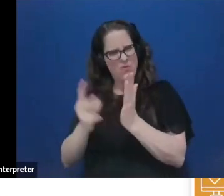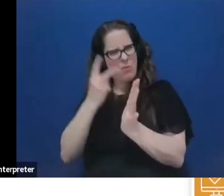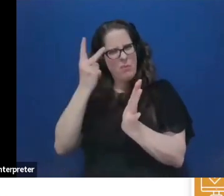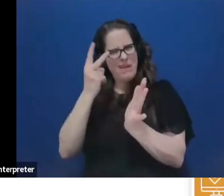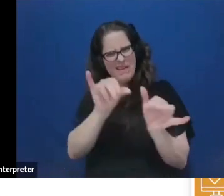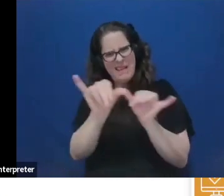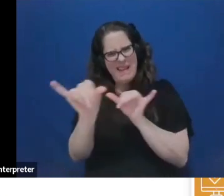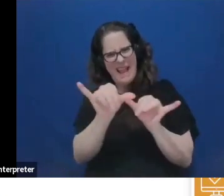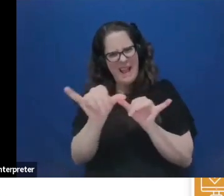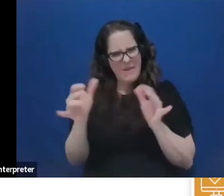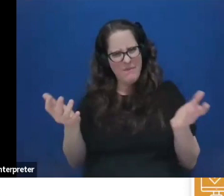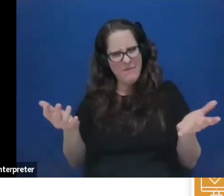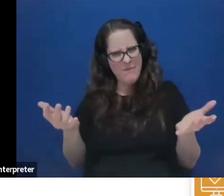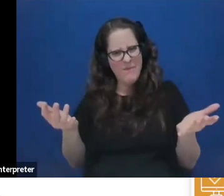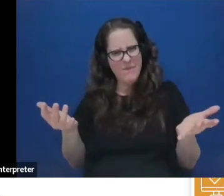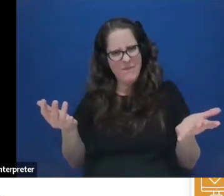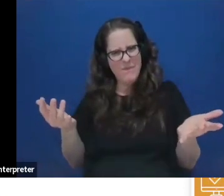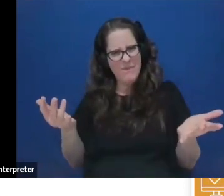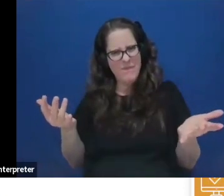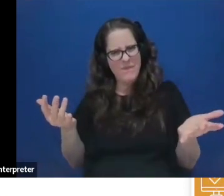Are these